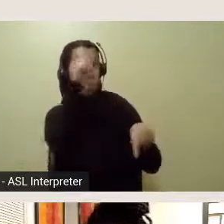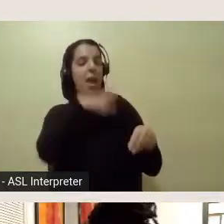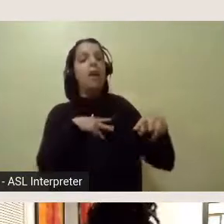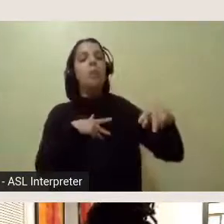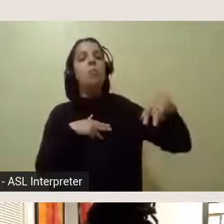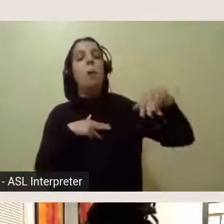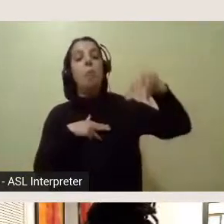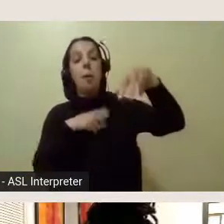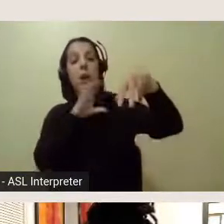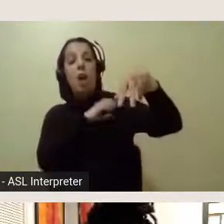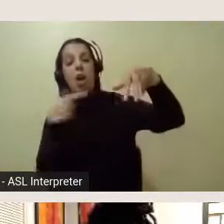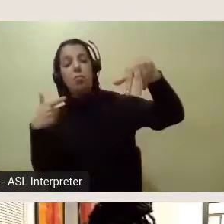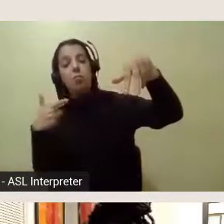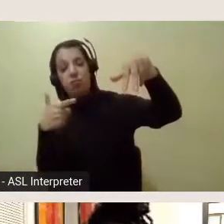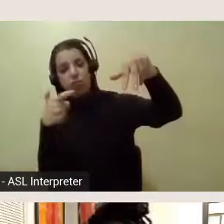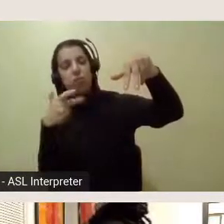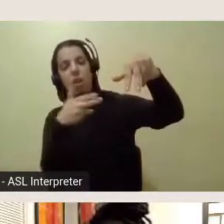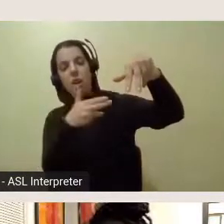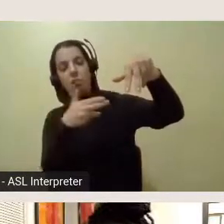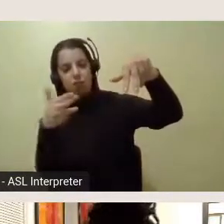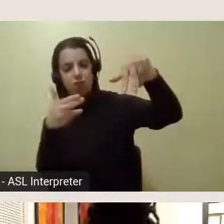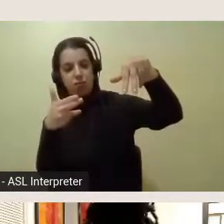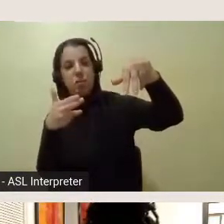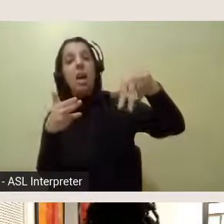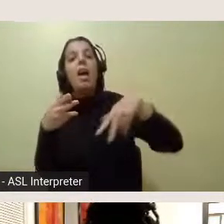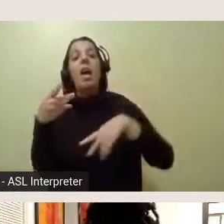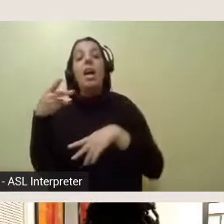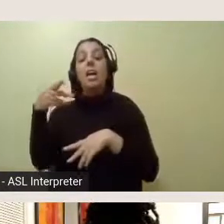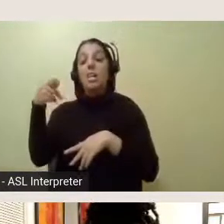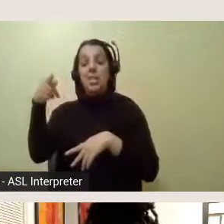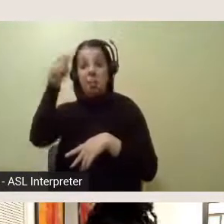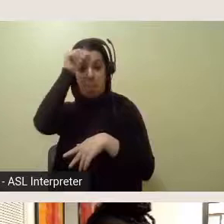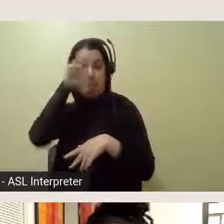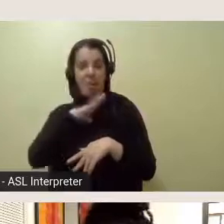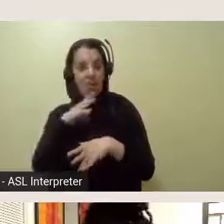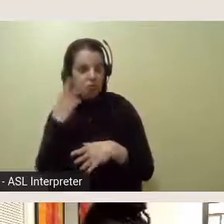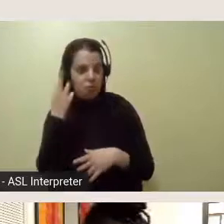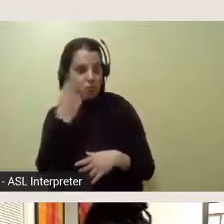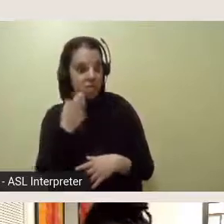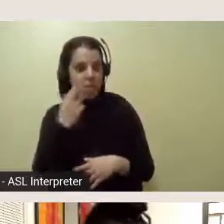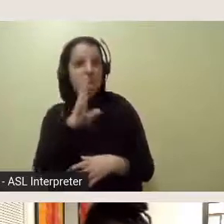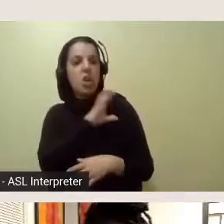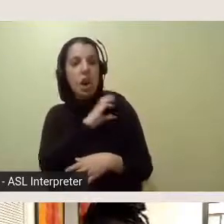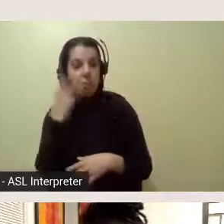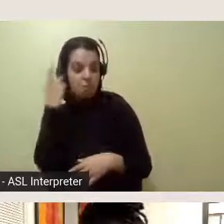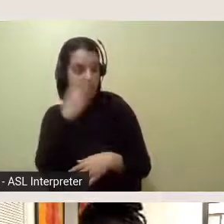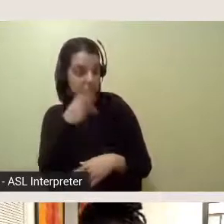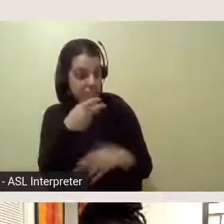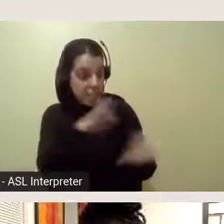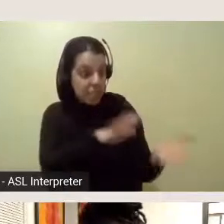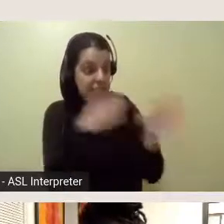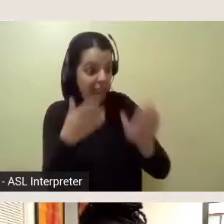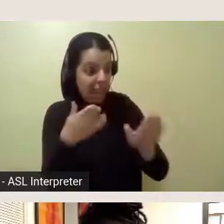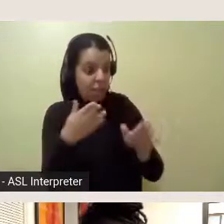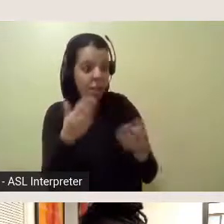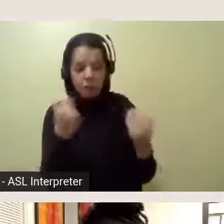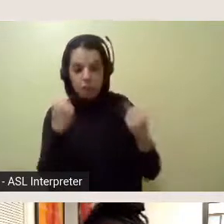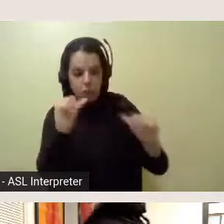And after realizing what he had done, Peter Liang still did not administer CPR, right? No officer present tried to save Akai's